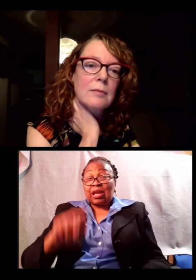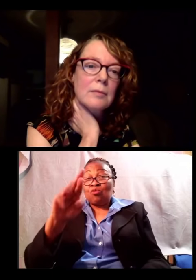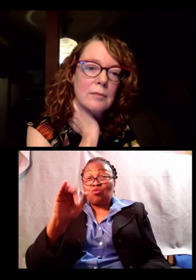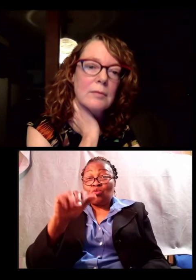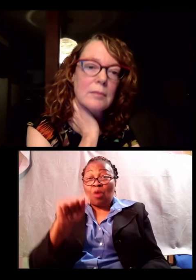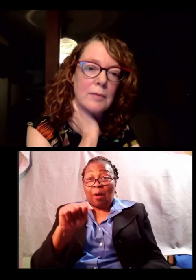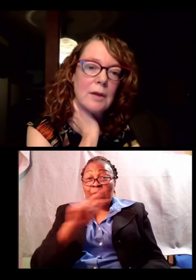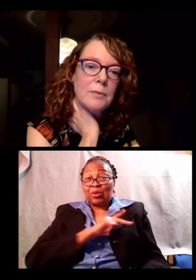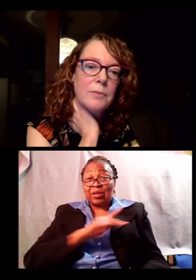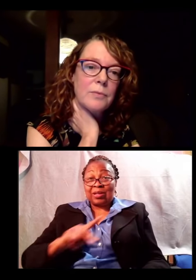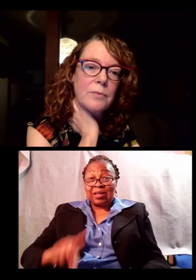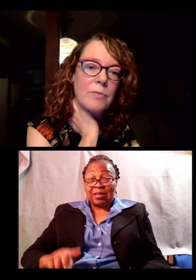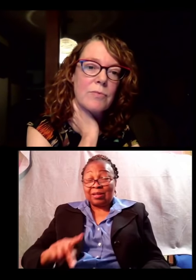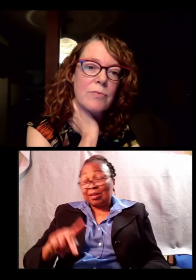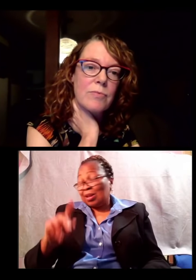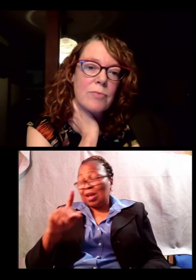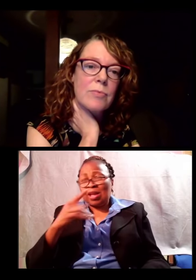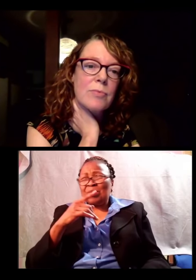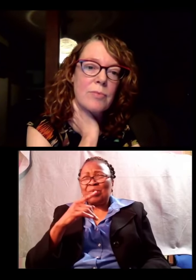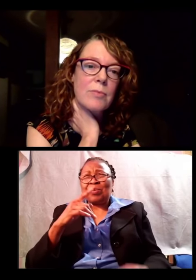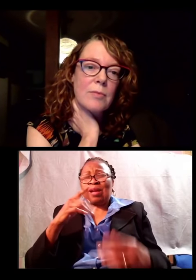just happened? Like that.